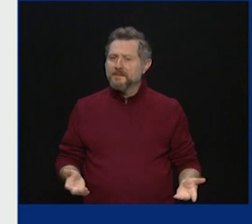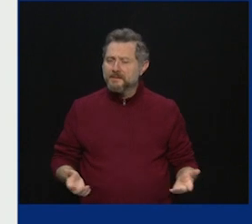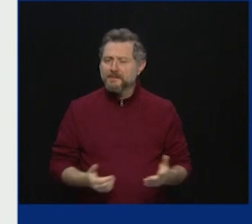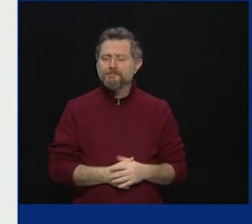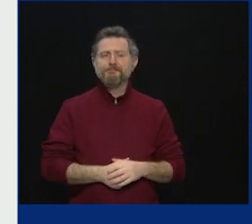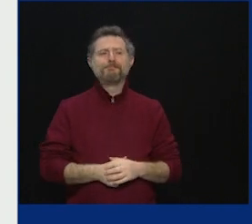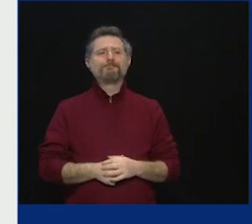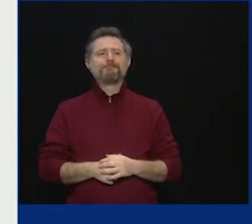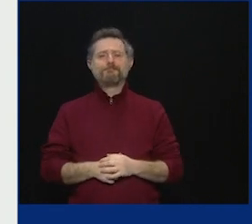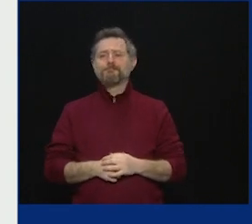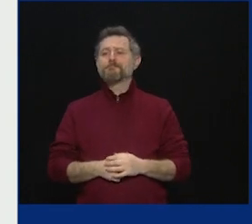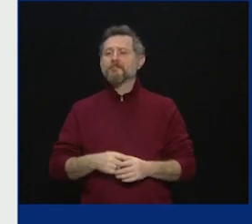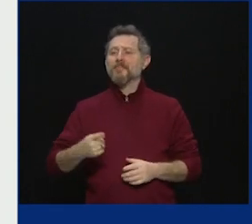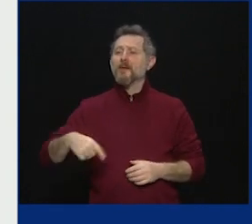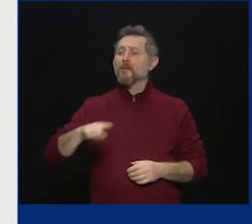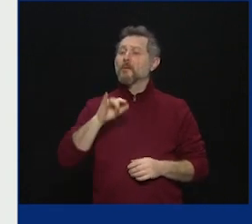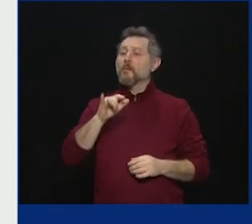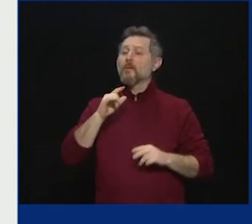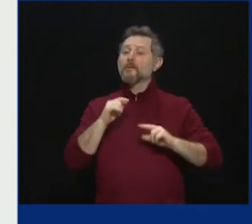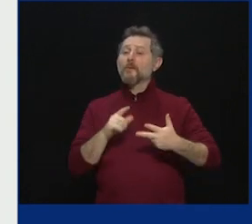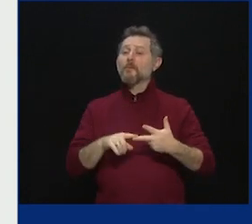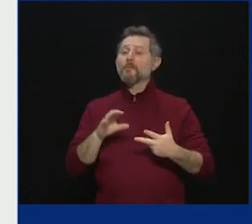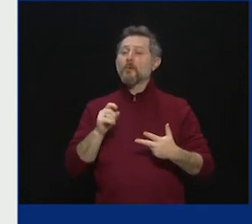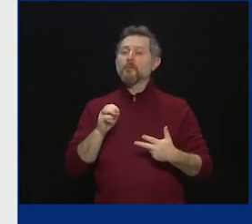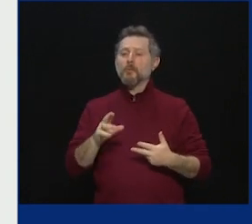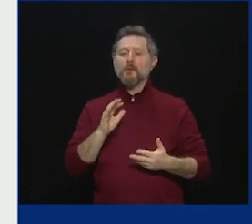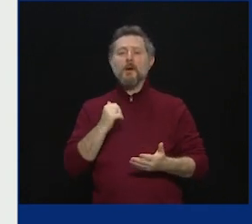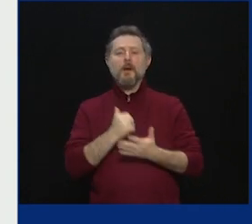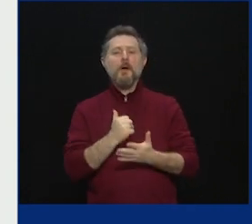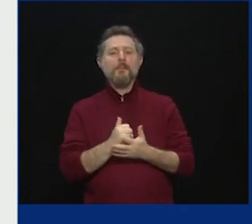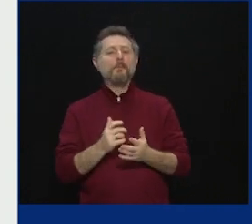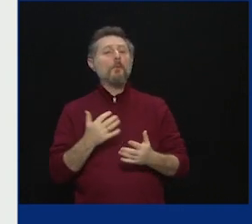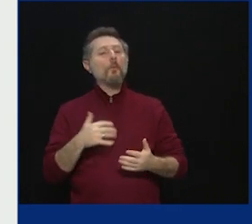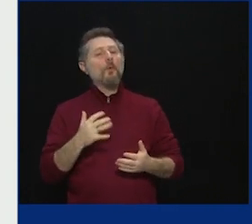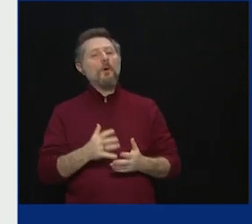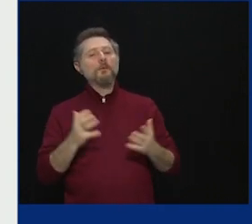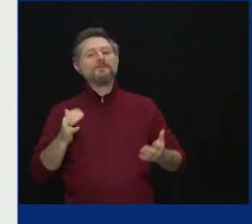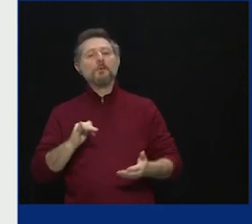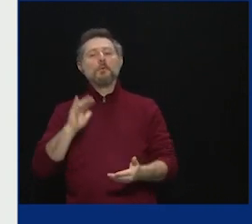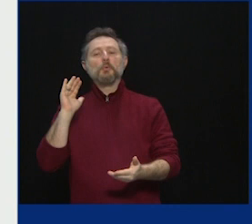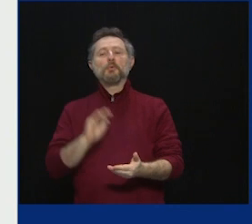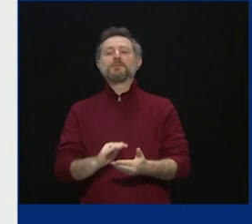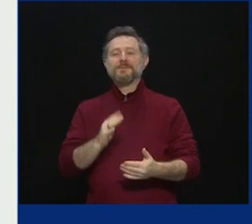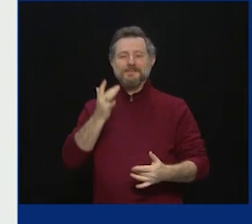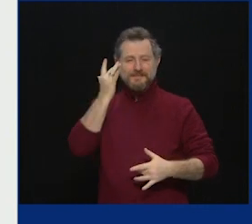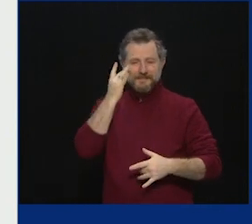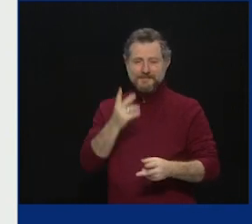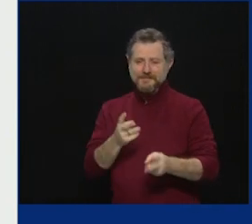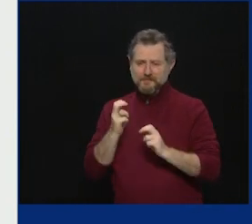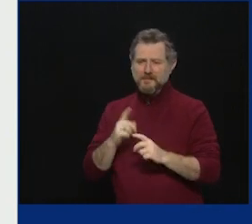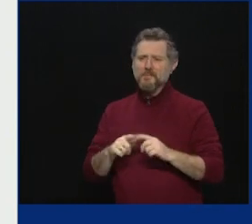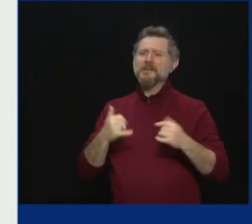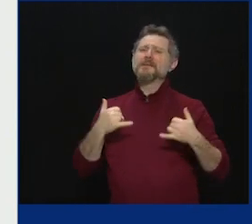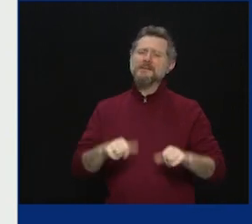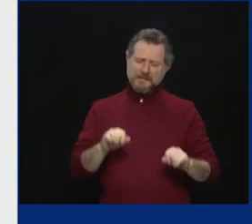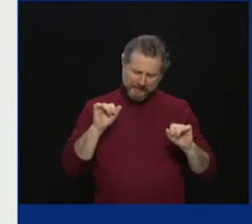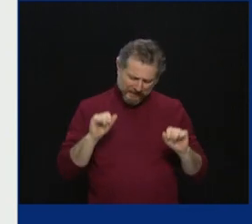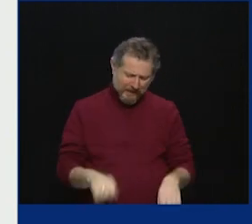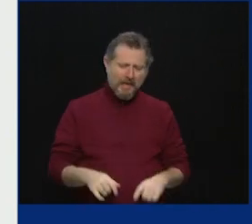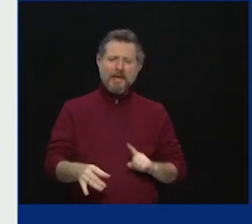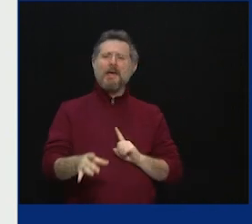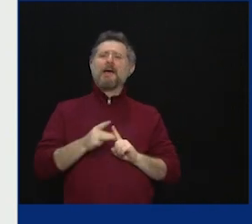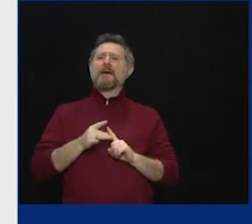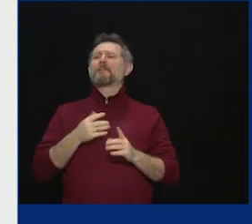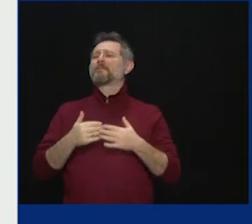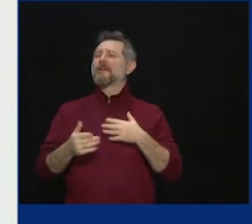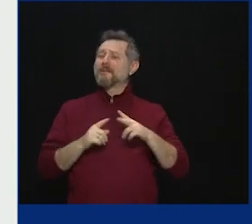need. But these boosters have been doing an incredible job and keep people safe. Not that you won't test positive, but the effect is